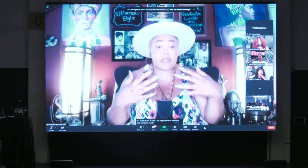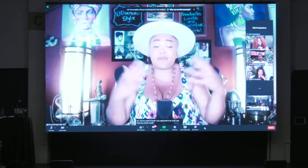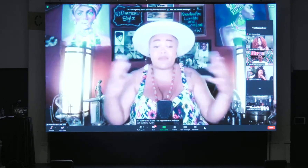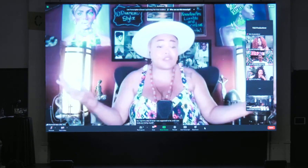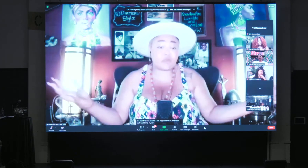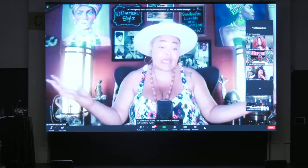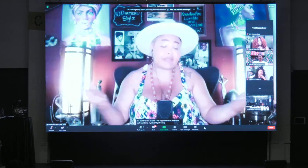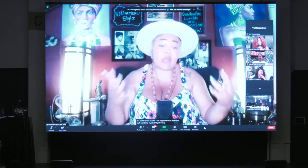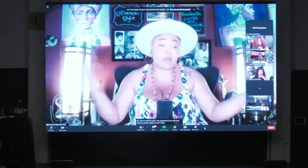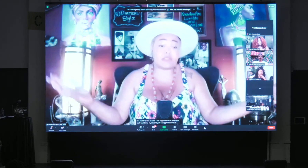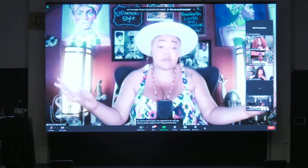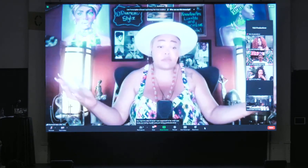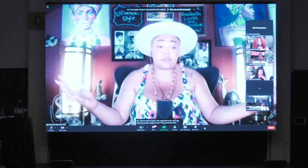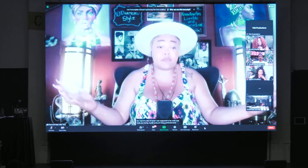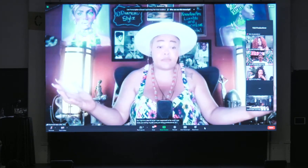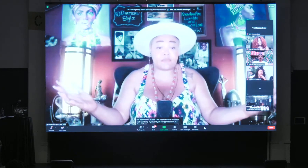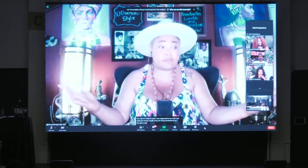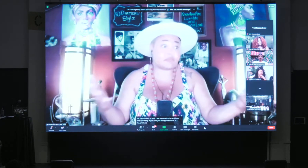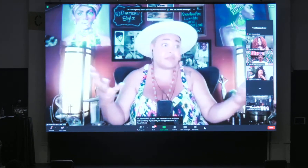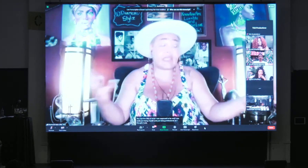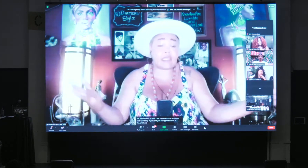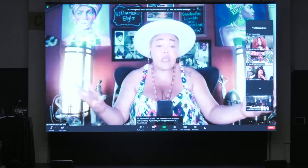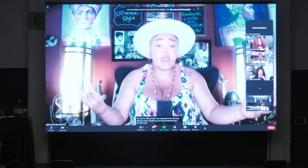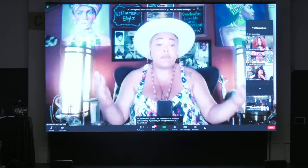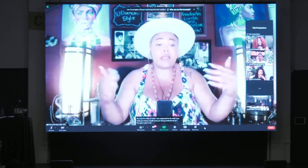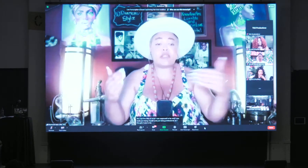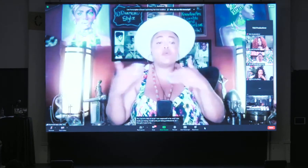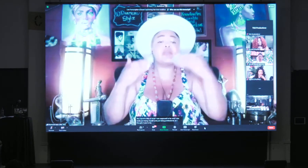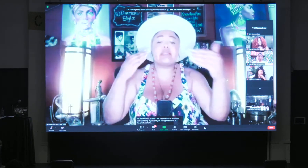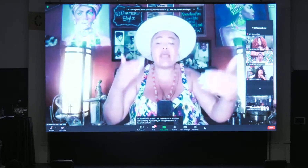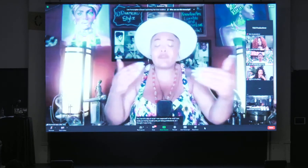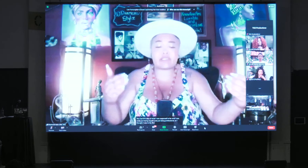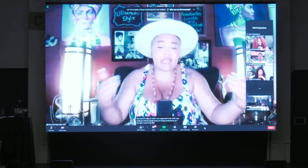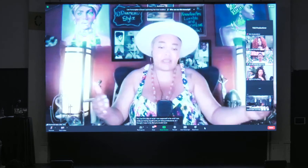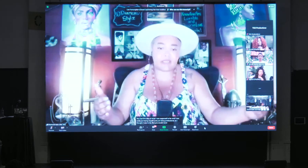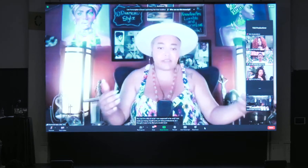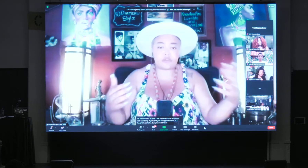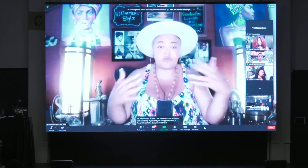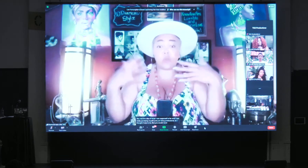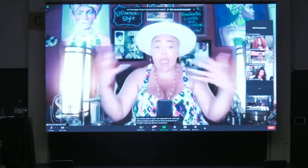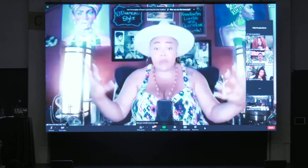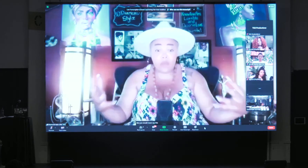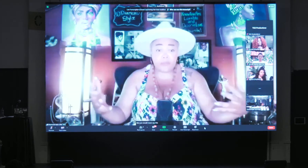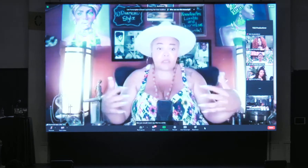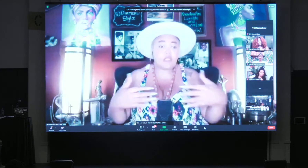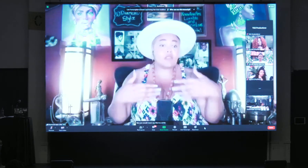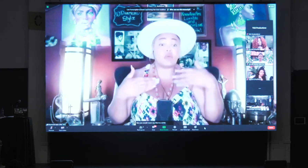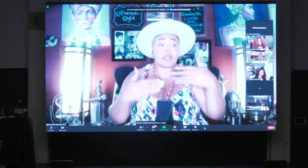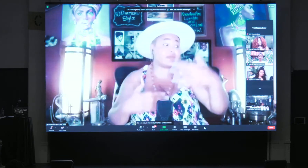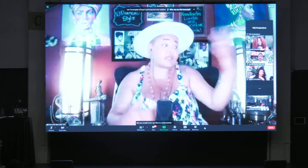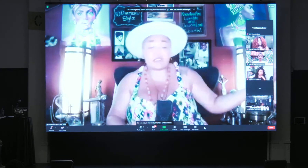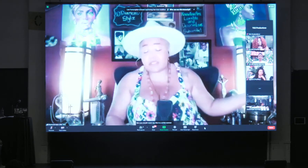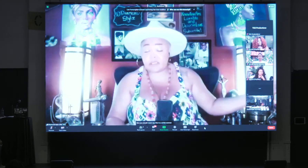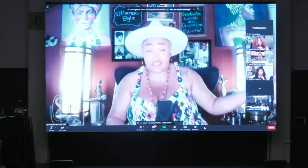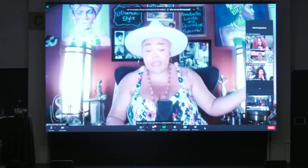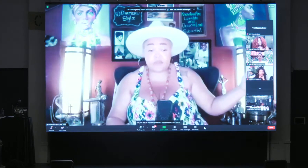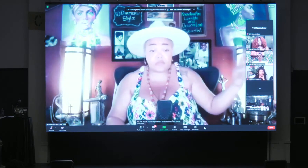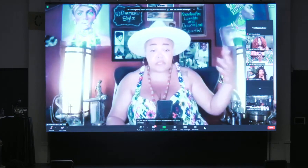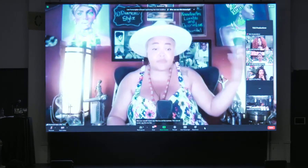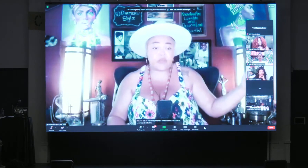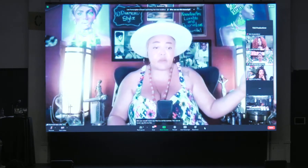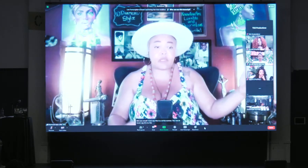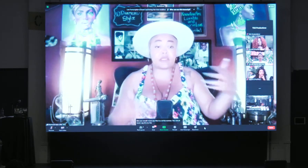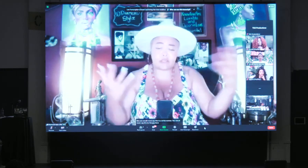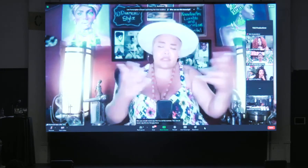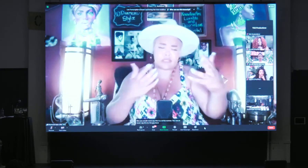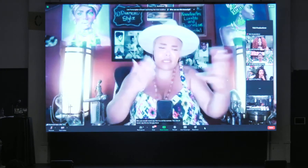being professional as I thought I was to be. But you would never say this to a white woman. You would never say this to the gay dudes that you